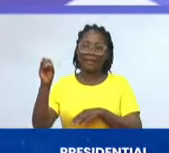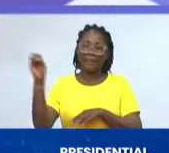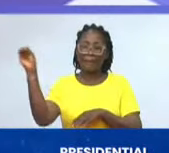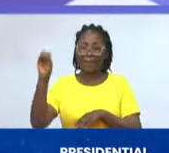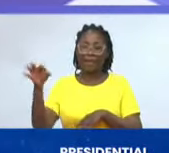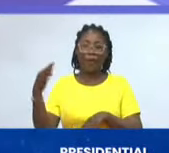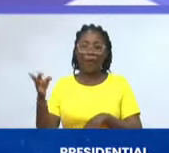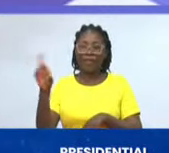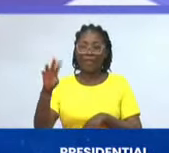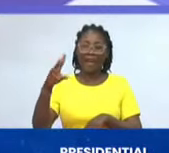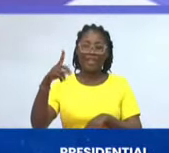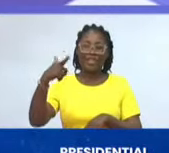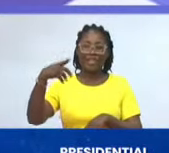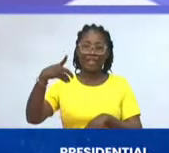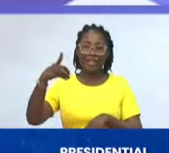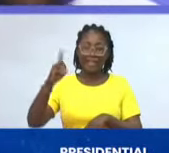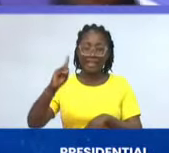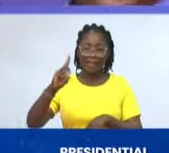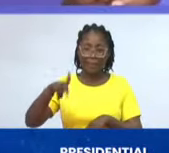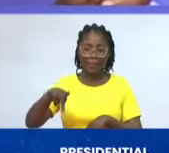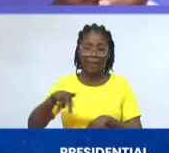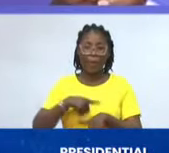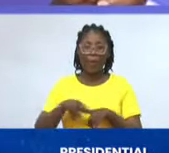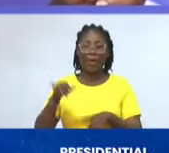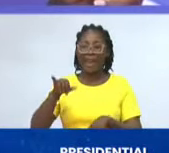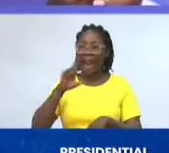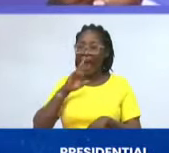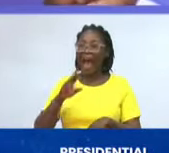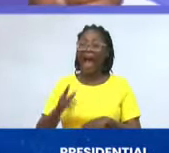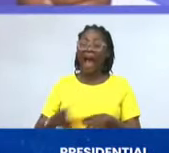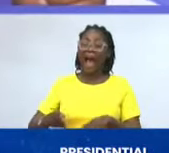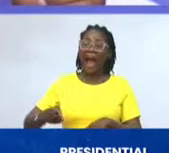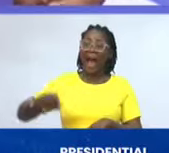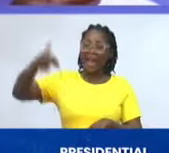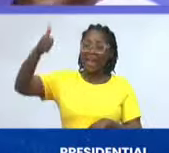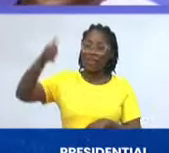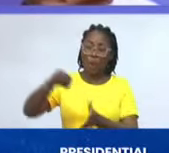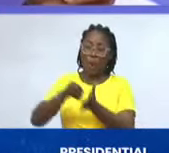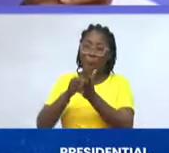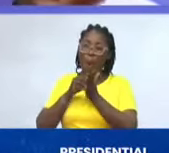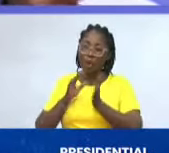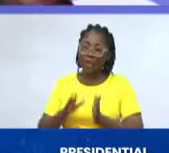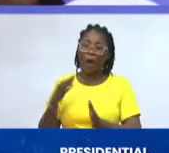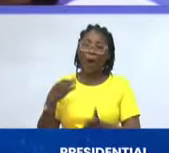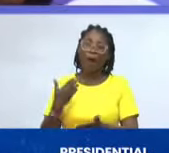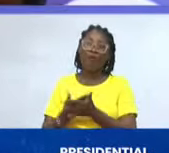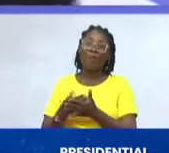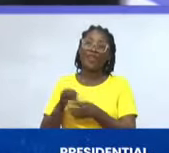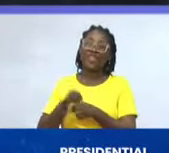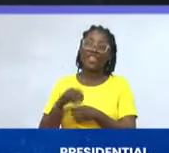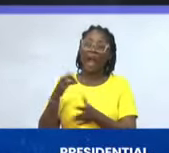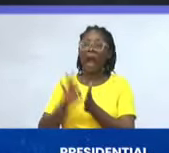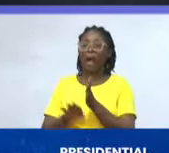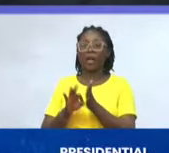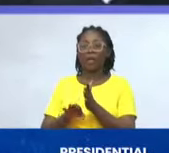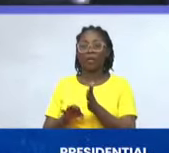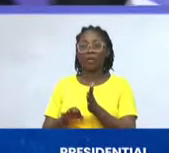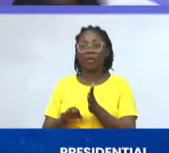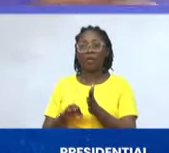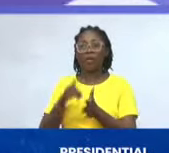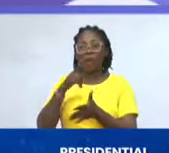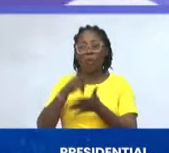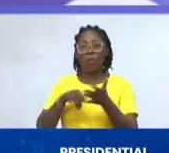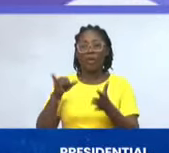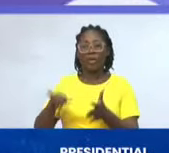Japan is the highest holder of U.S. Treasury. Here is that what they borrowed is consumed, nothing saved.